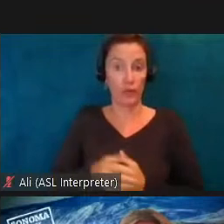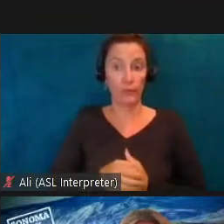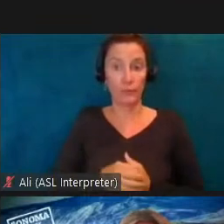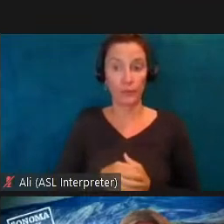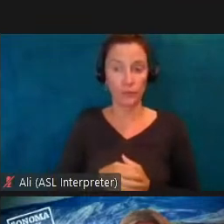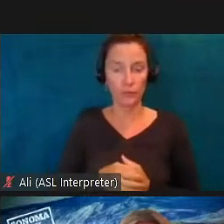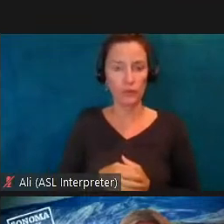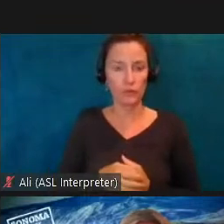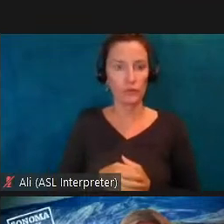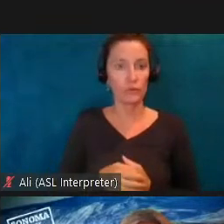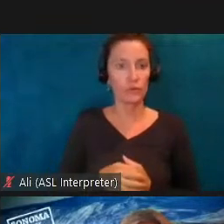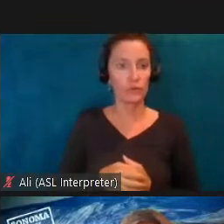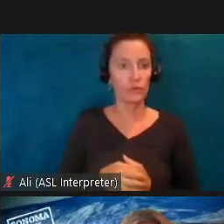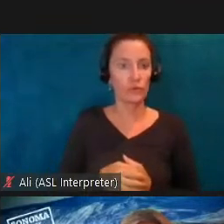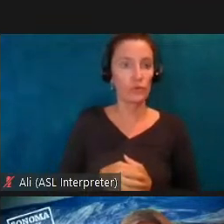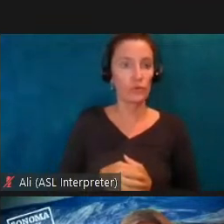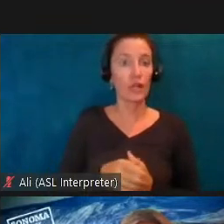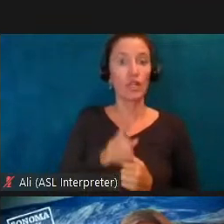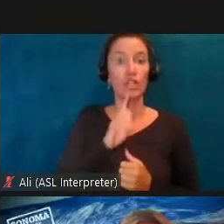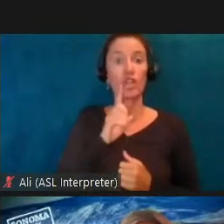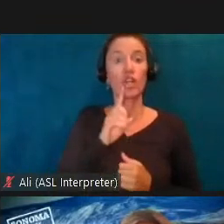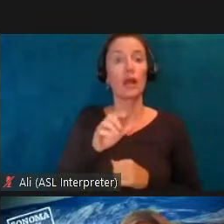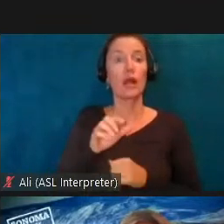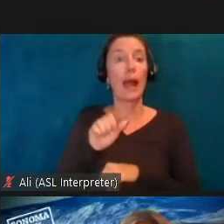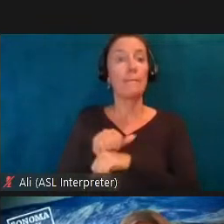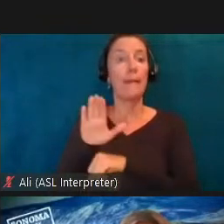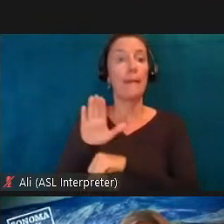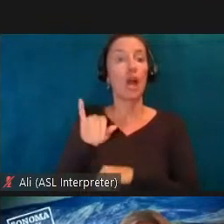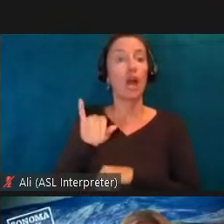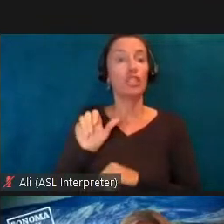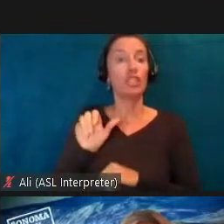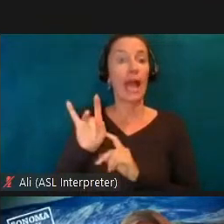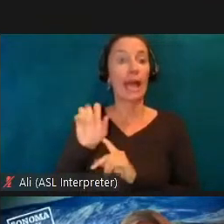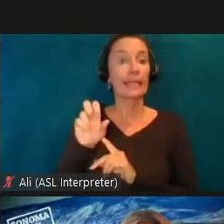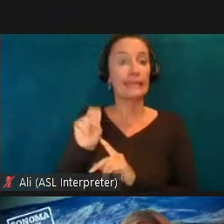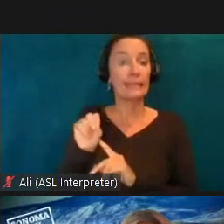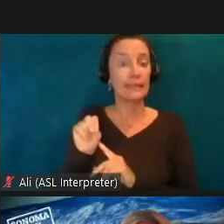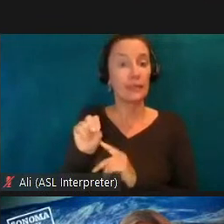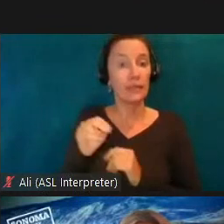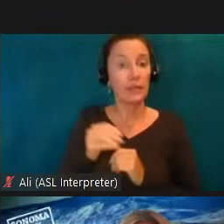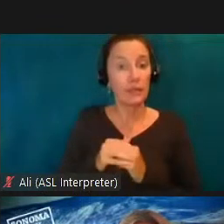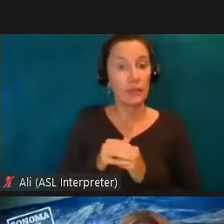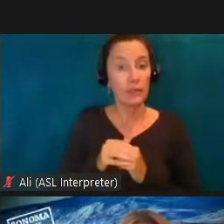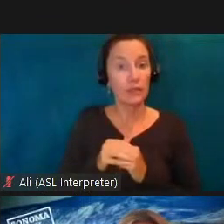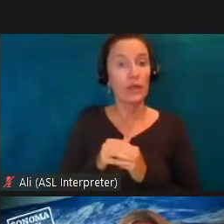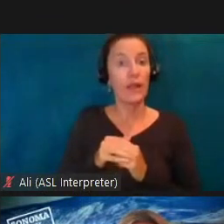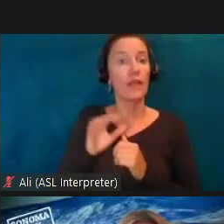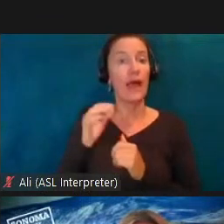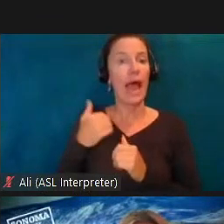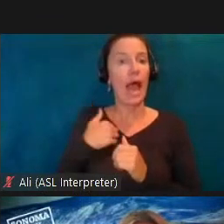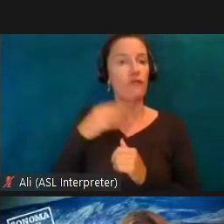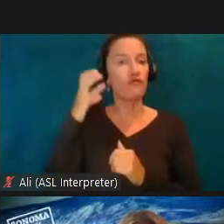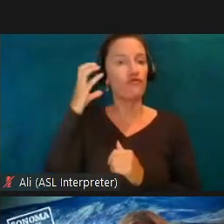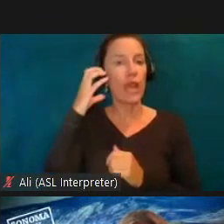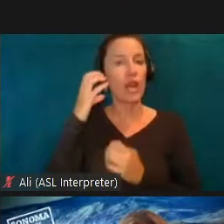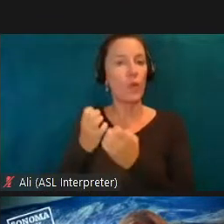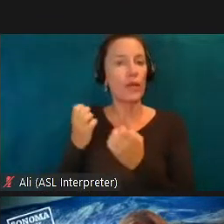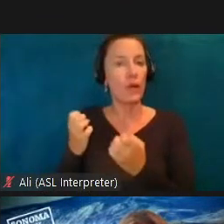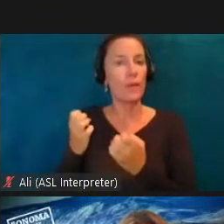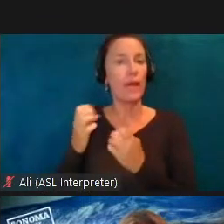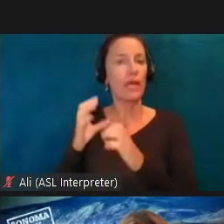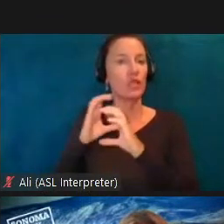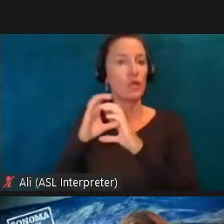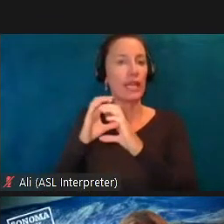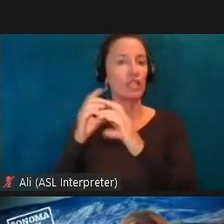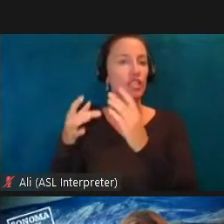Sure. So Mount Jackson is a repeater location for radio communications that fire agencies use